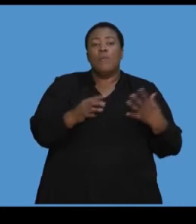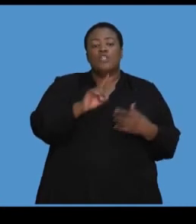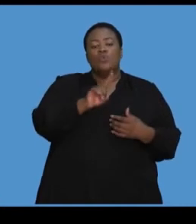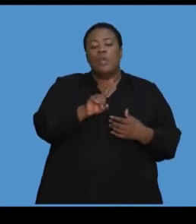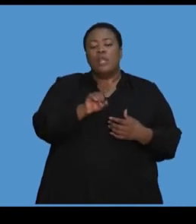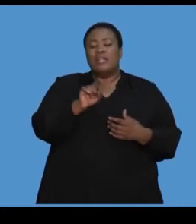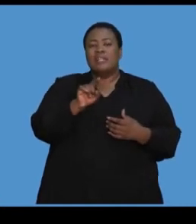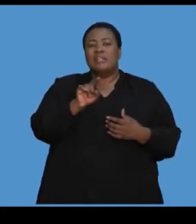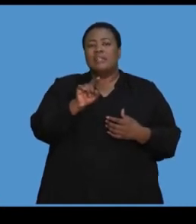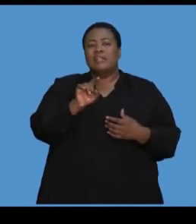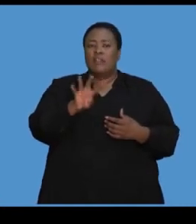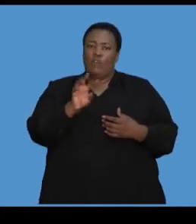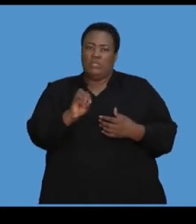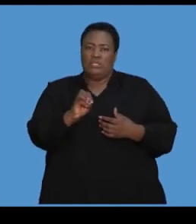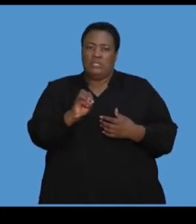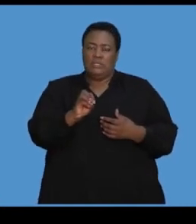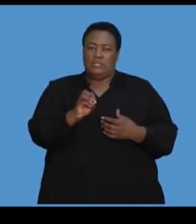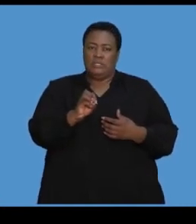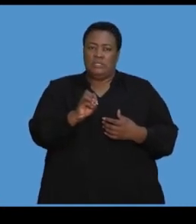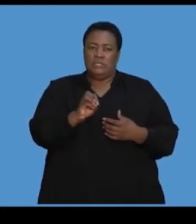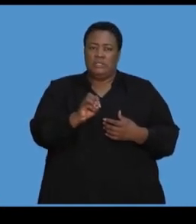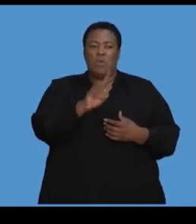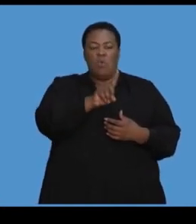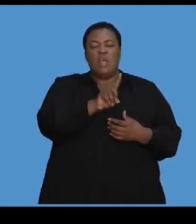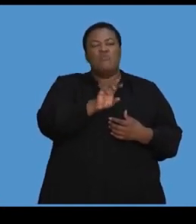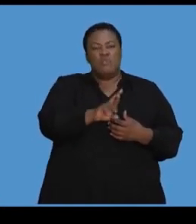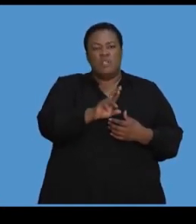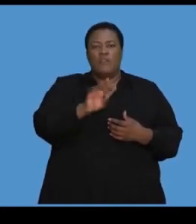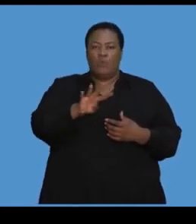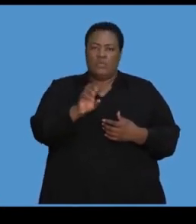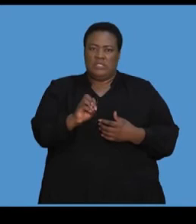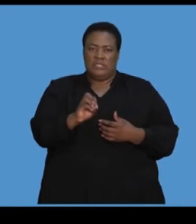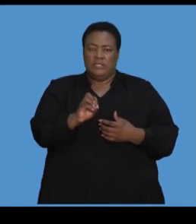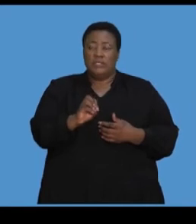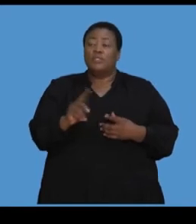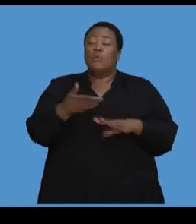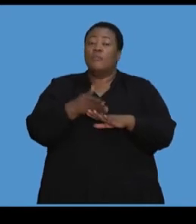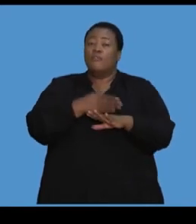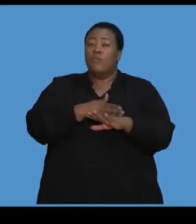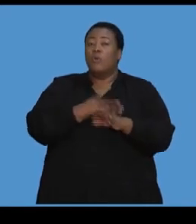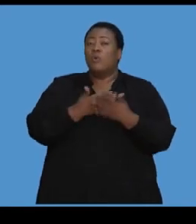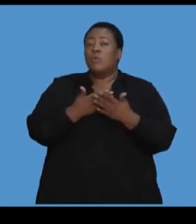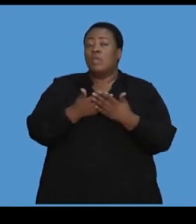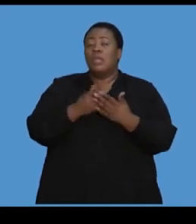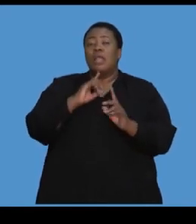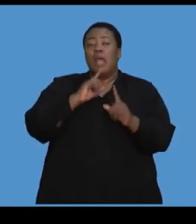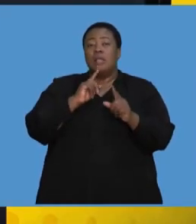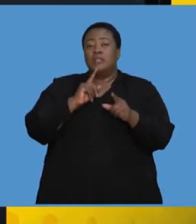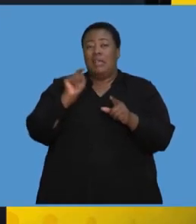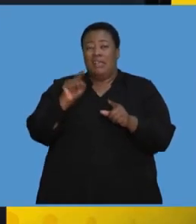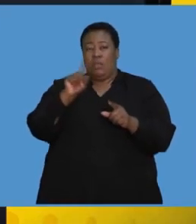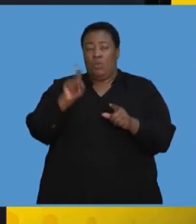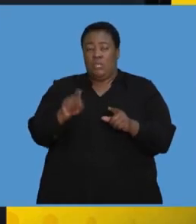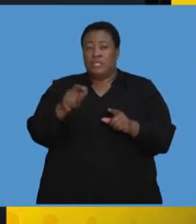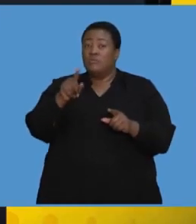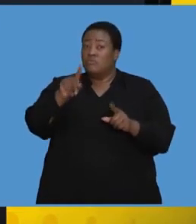as to 1 rand 40 there. Now, our quantity has gone up there. Before we can attempt that question, boys and girls, what I